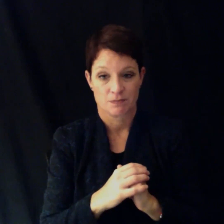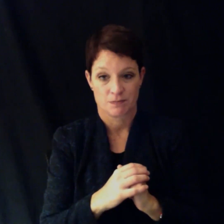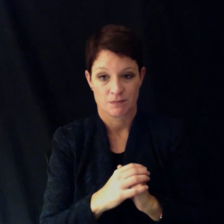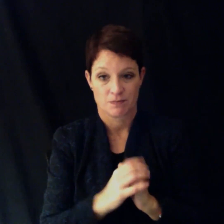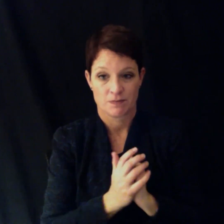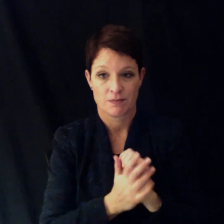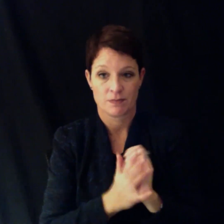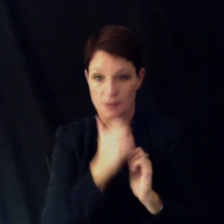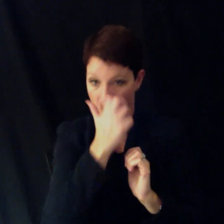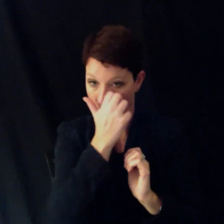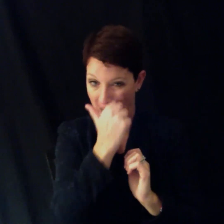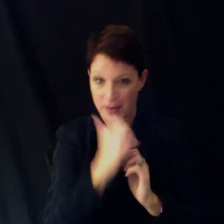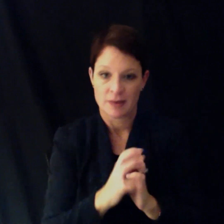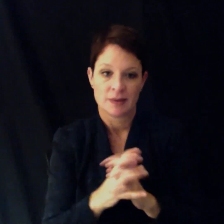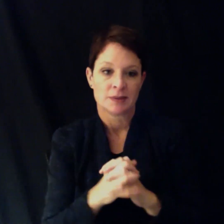Let's see.